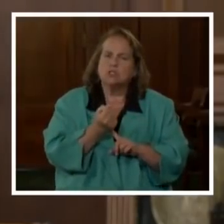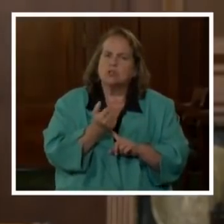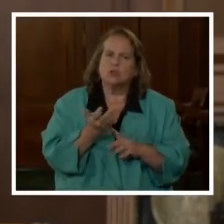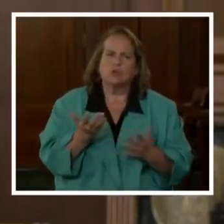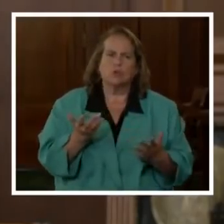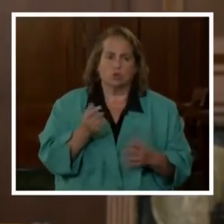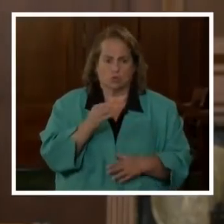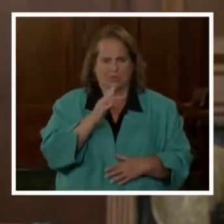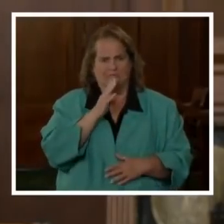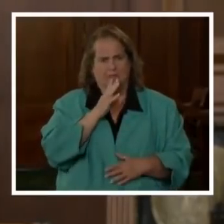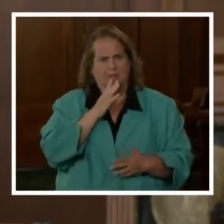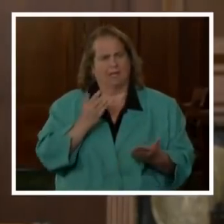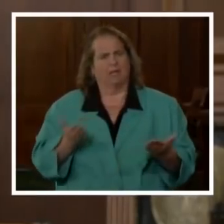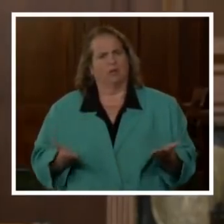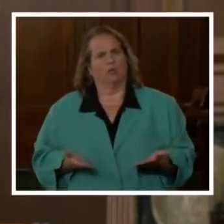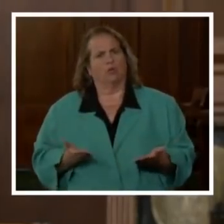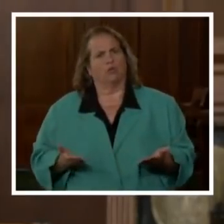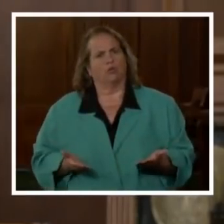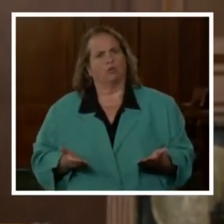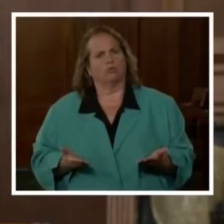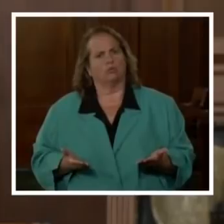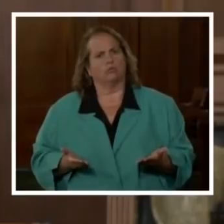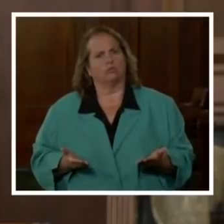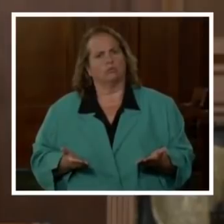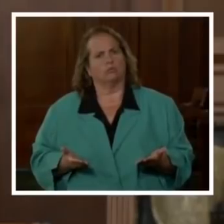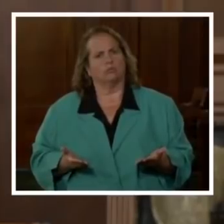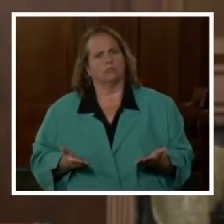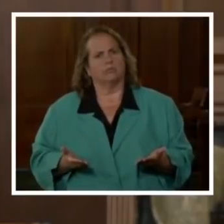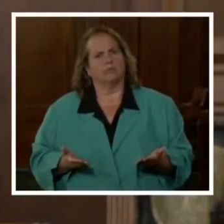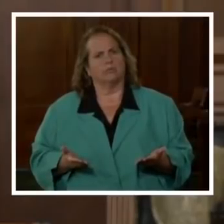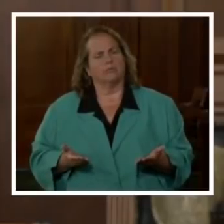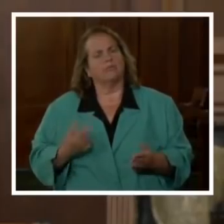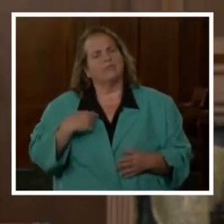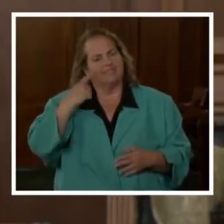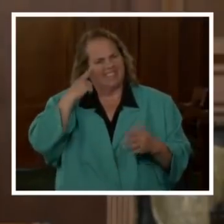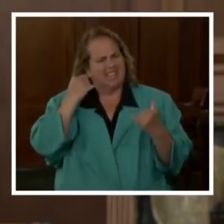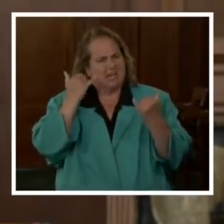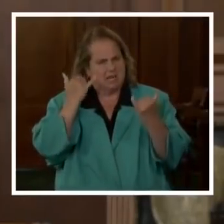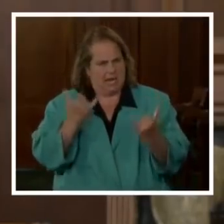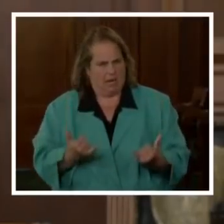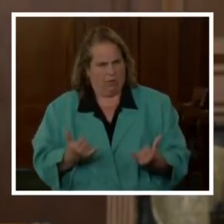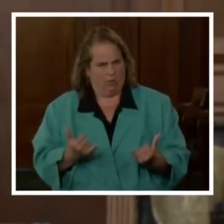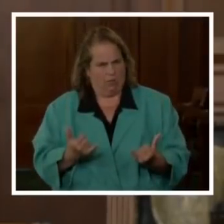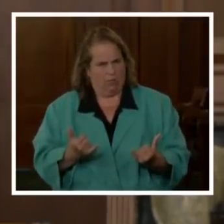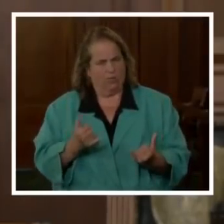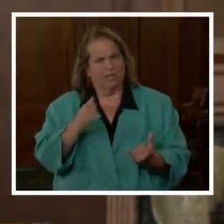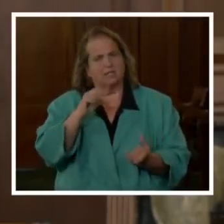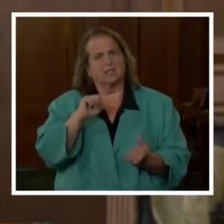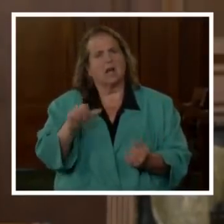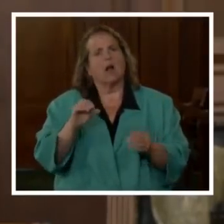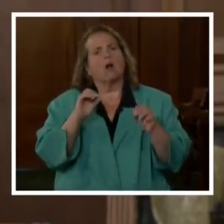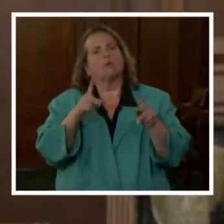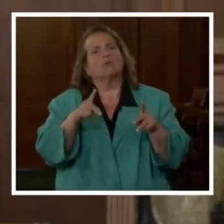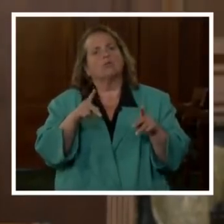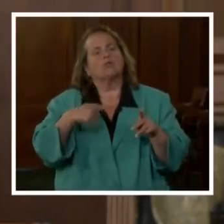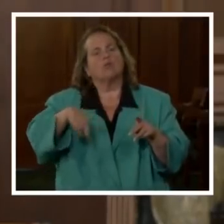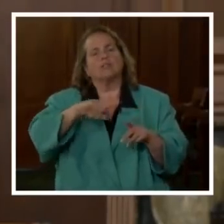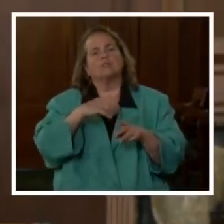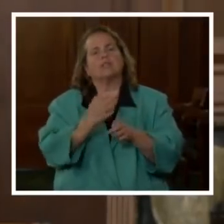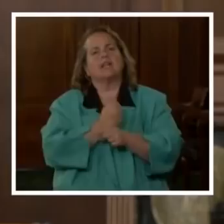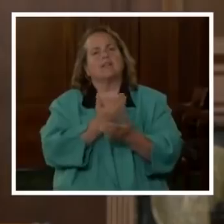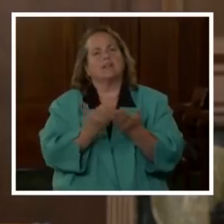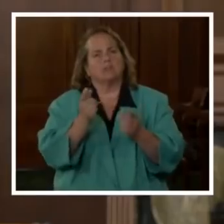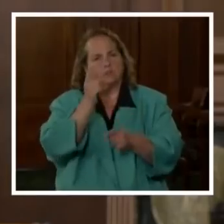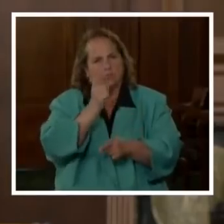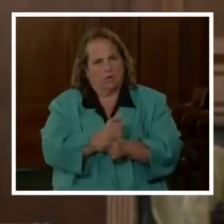to speak here instead of me? Now, I think now is a chance to get things right.